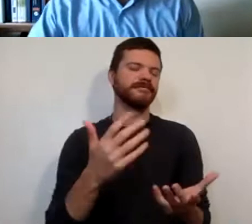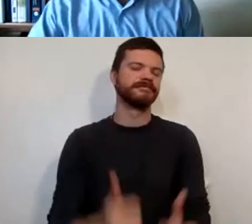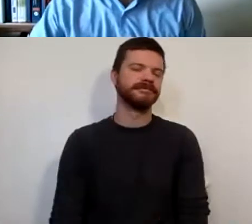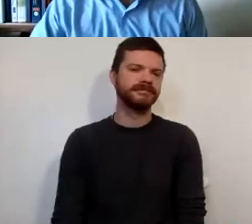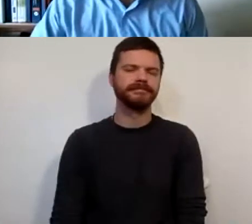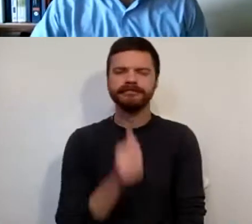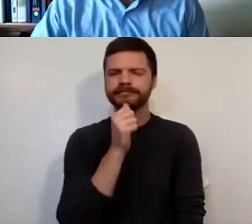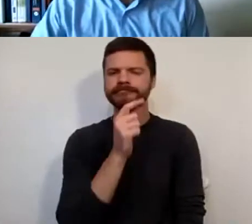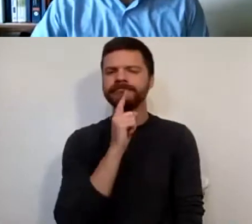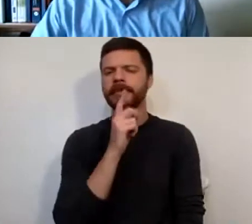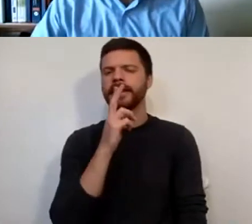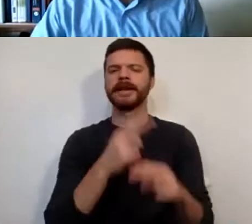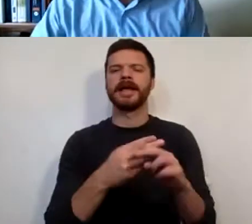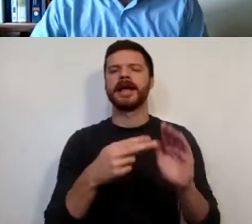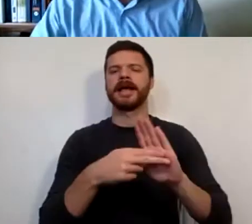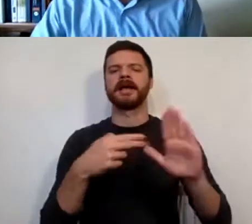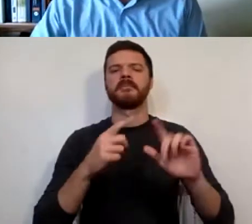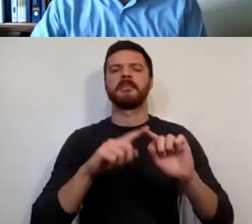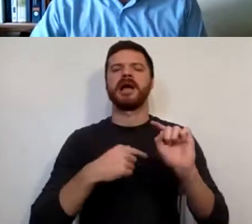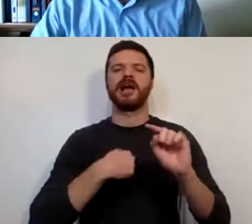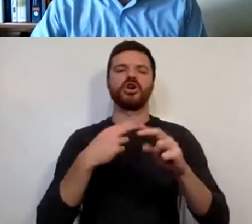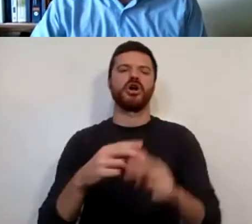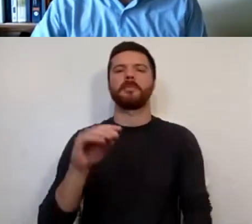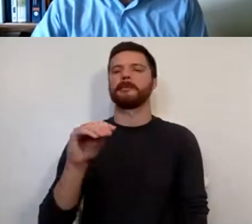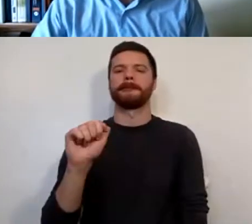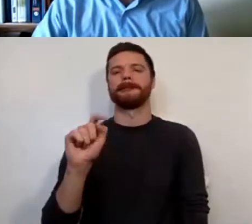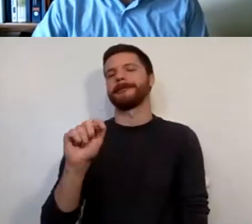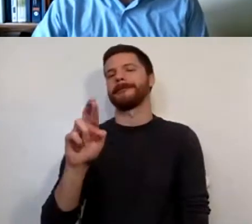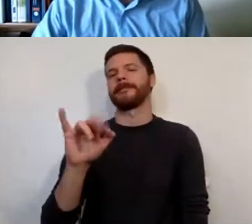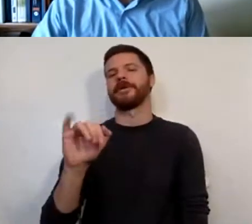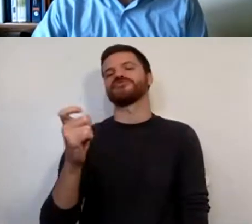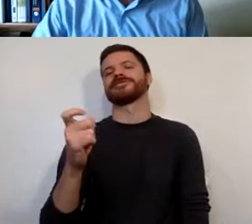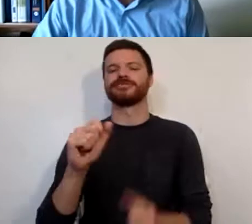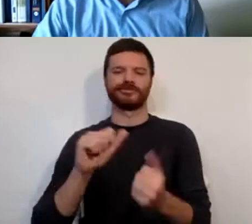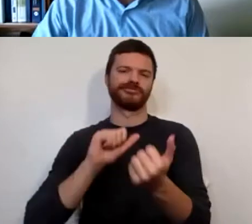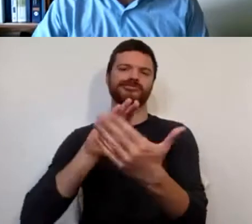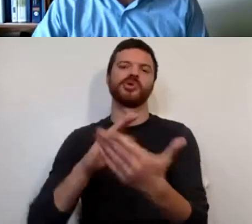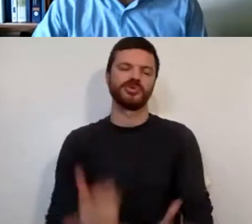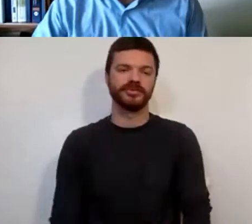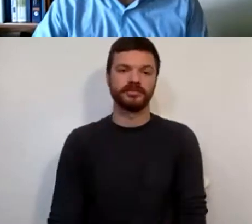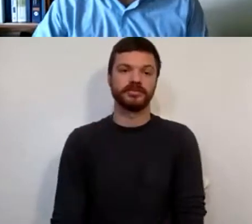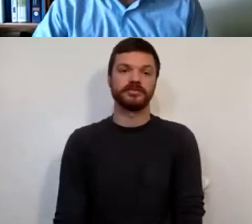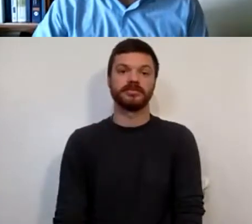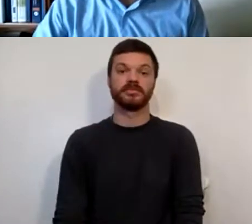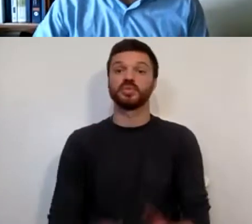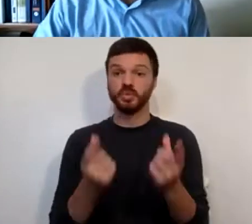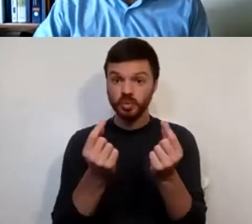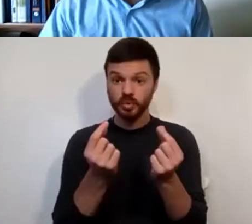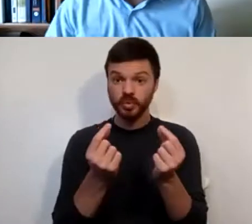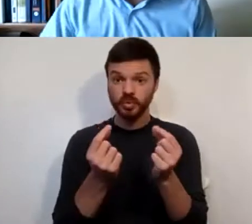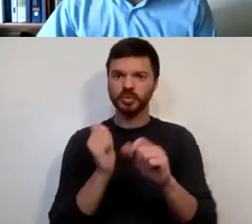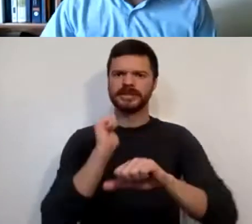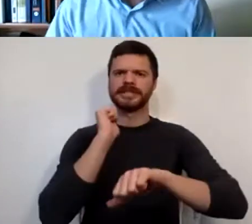for it yet. I call it the matrix approach, which is taking what you're doing, laying it out in terms of